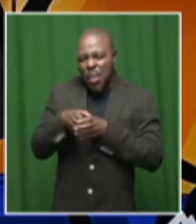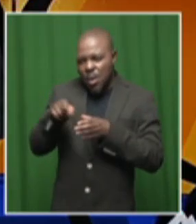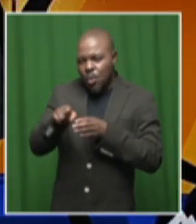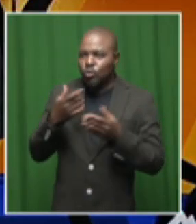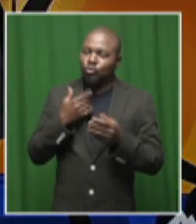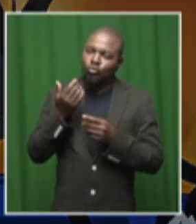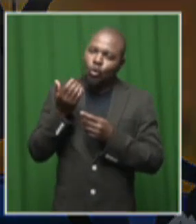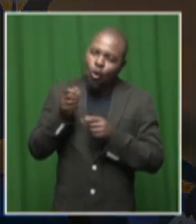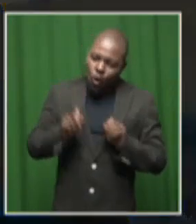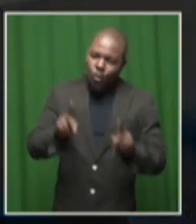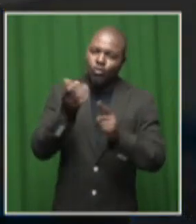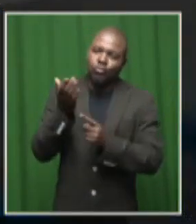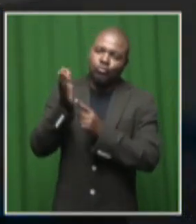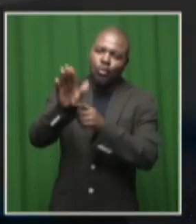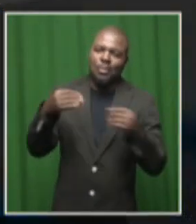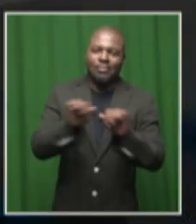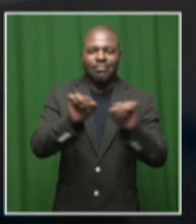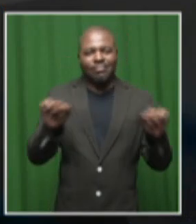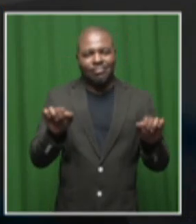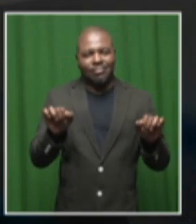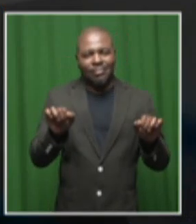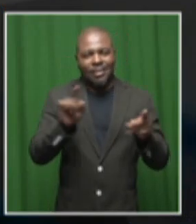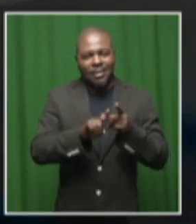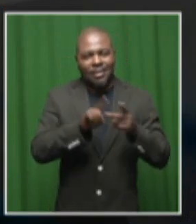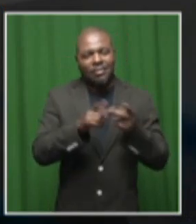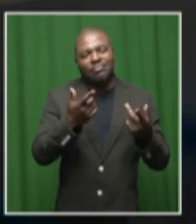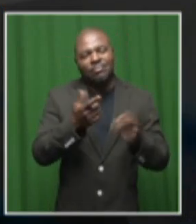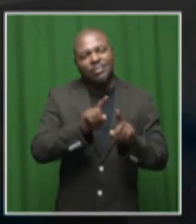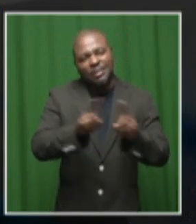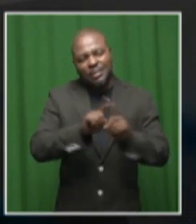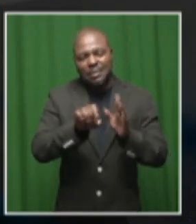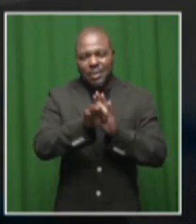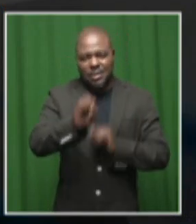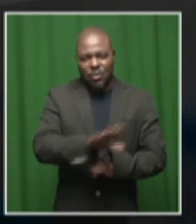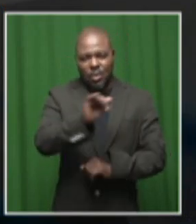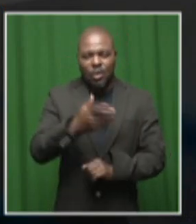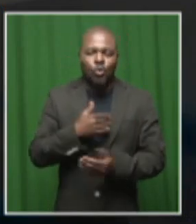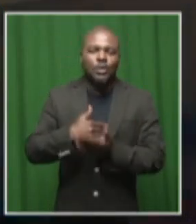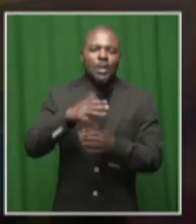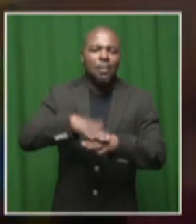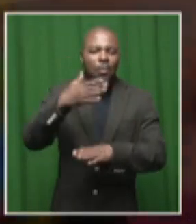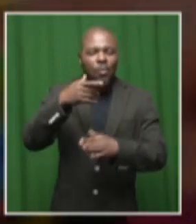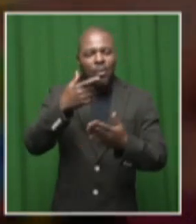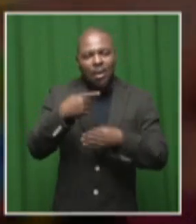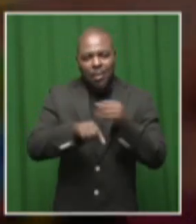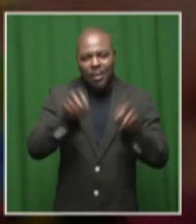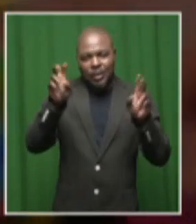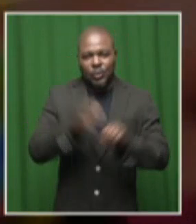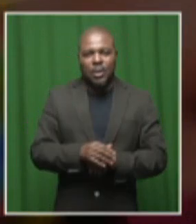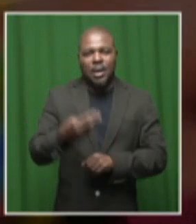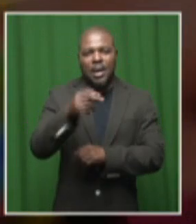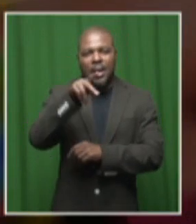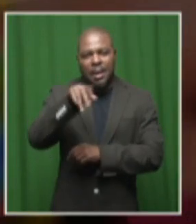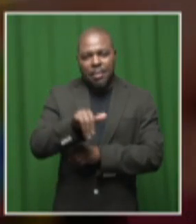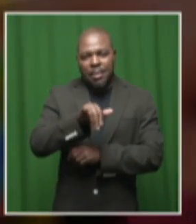their products or services at any one of their respective markets in South Africa. To share more on this initiative, we're joined by Happy MaKhumalo